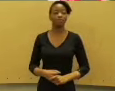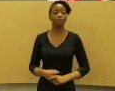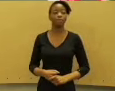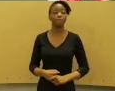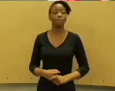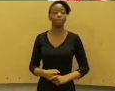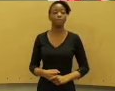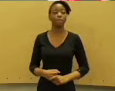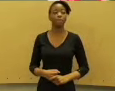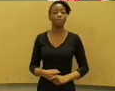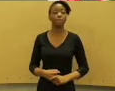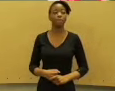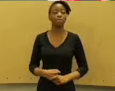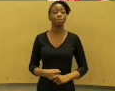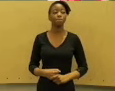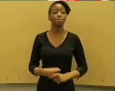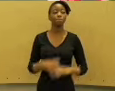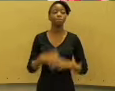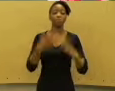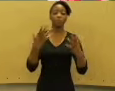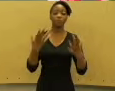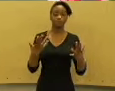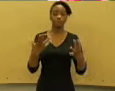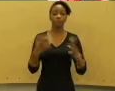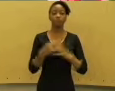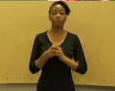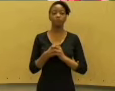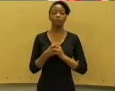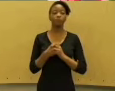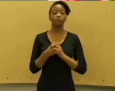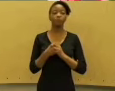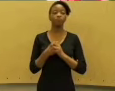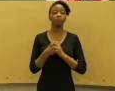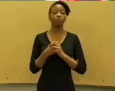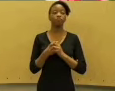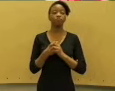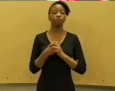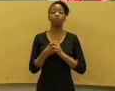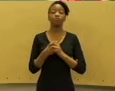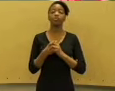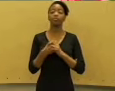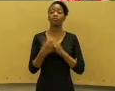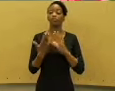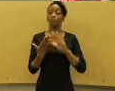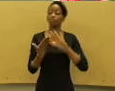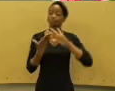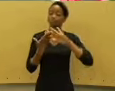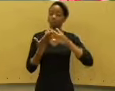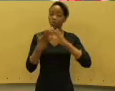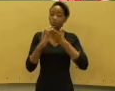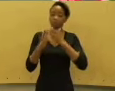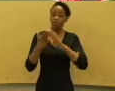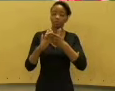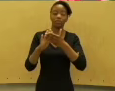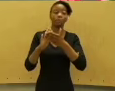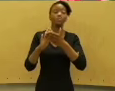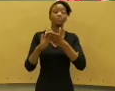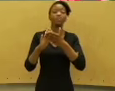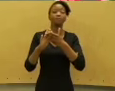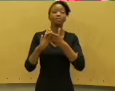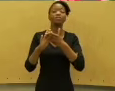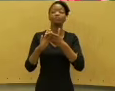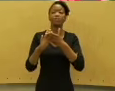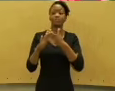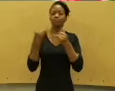what's your ideal relationality for society with our sexuality,